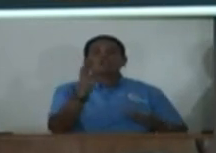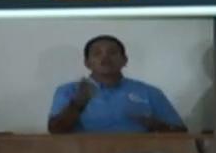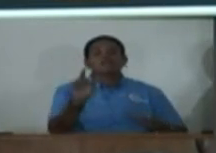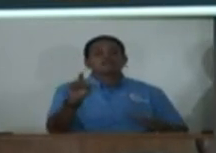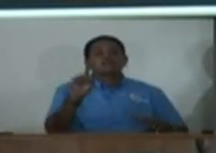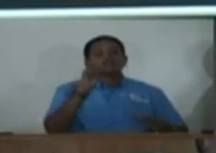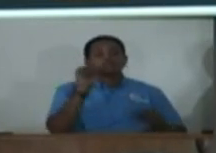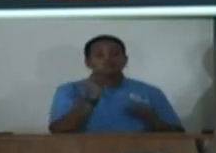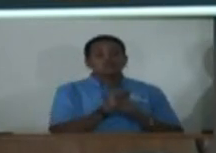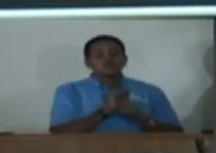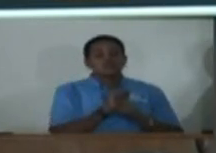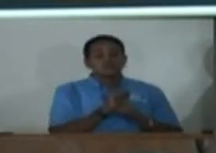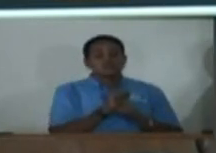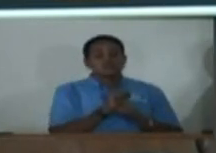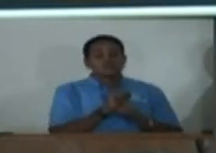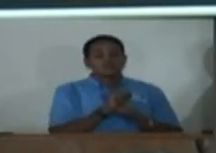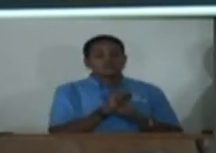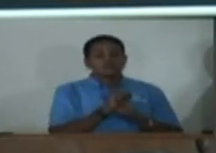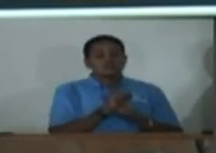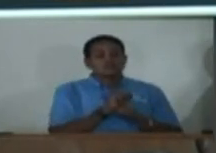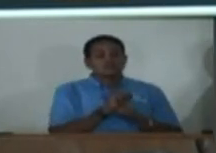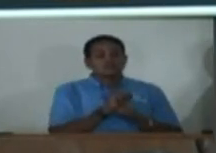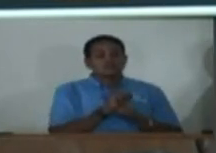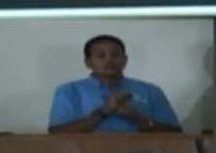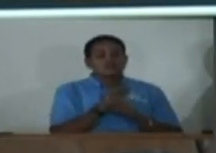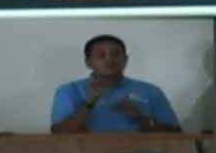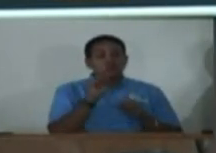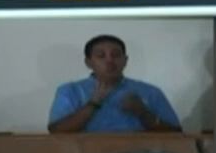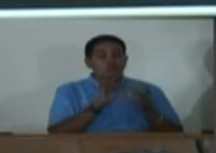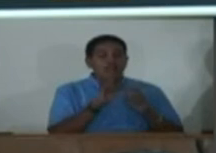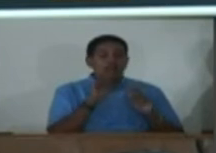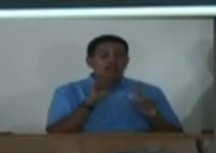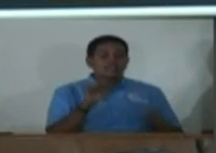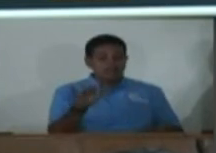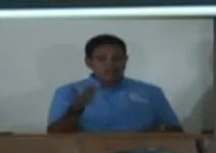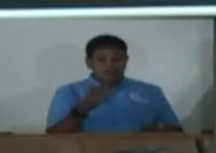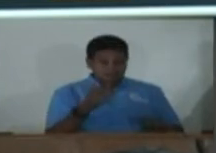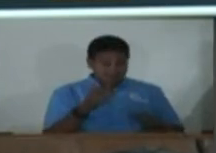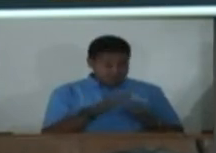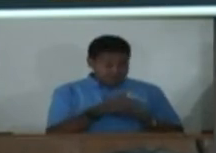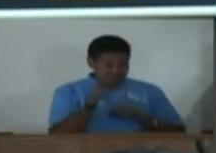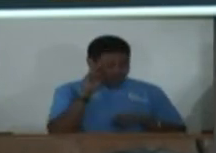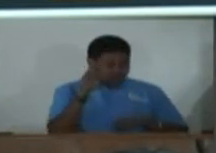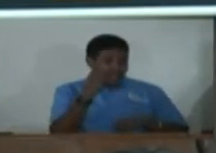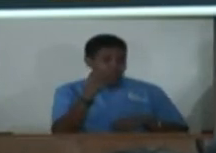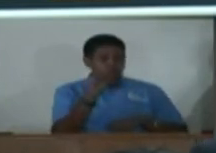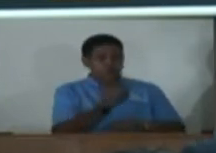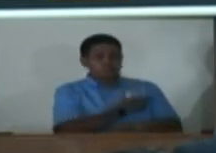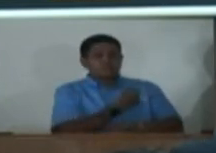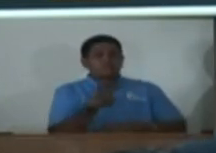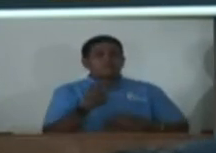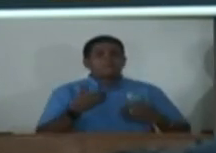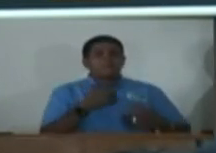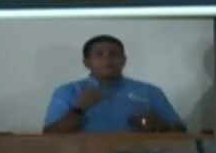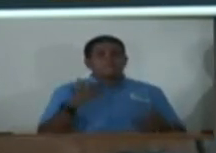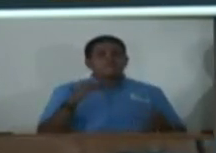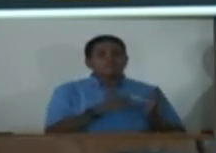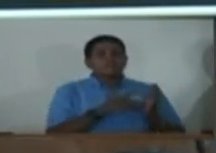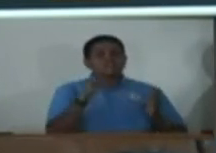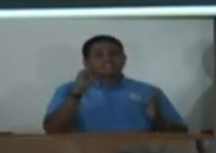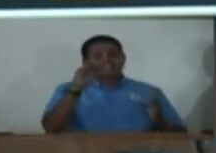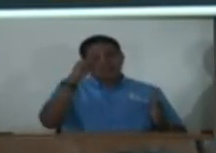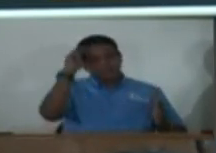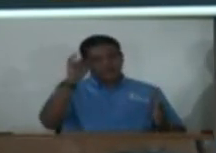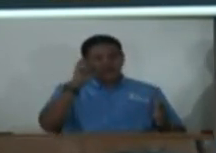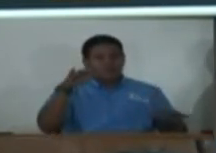ensure that everybody, well, you could ask. My colleague from Central St. Mary, who isn't here, has asked